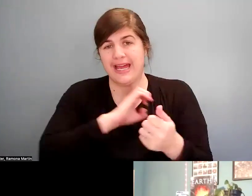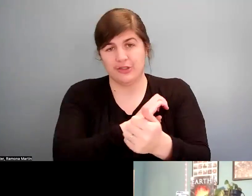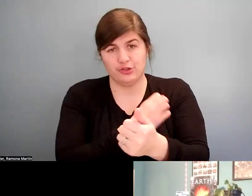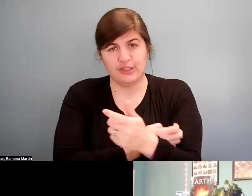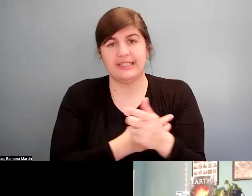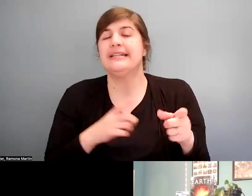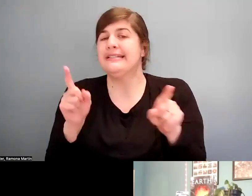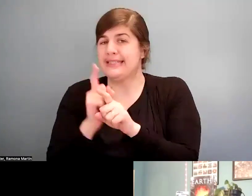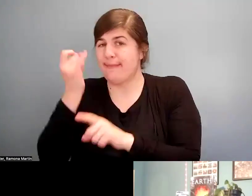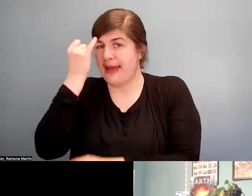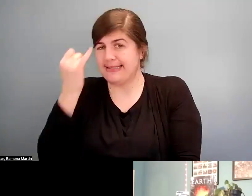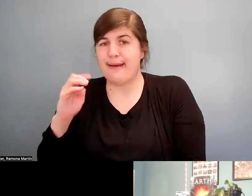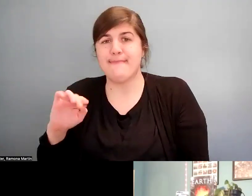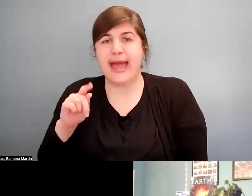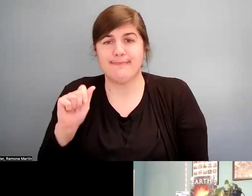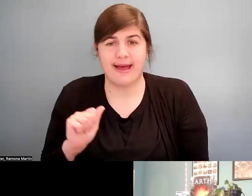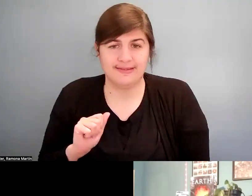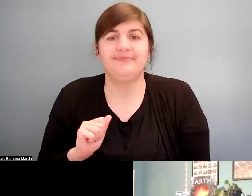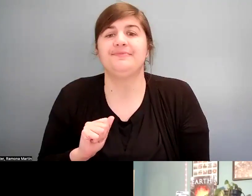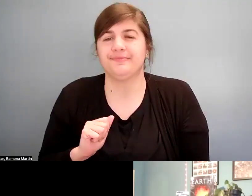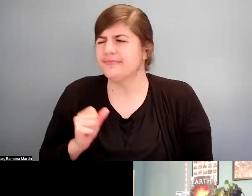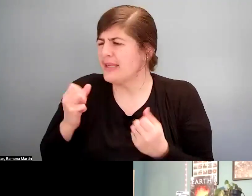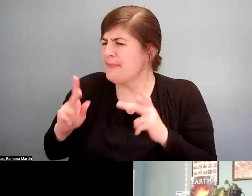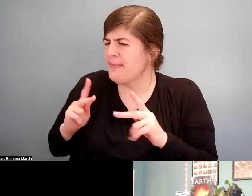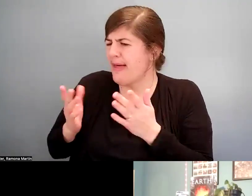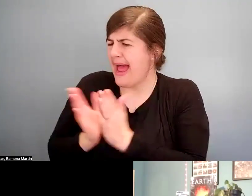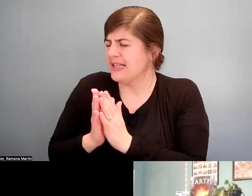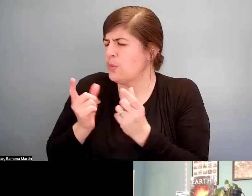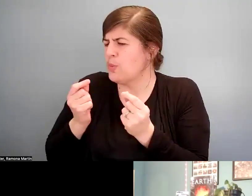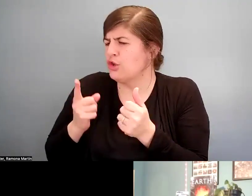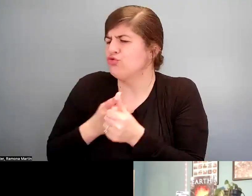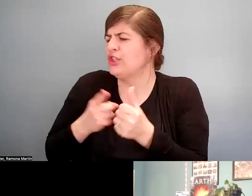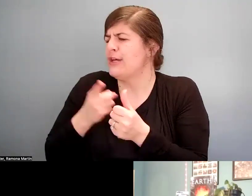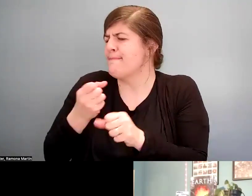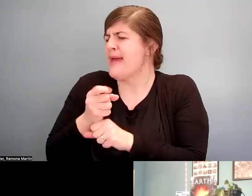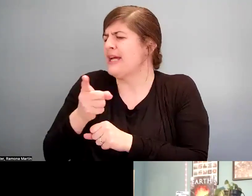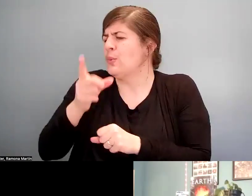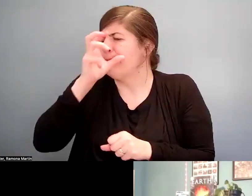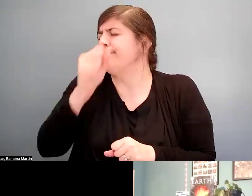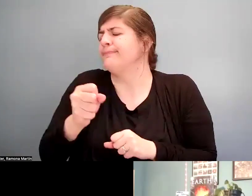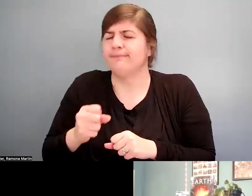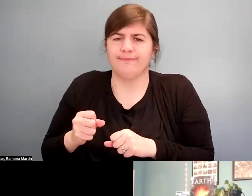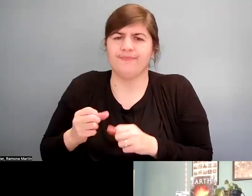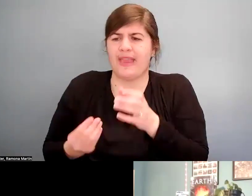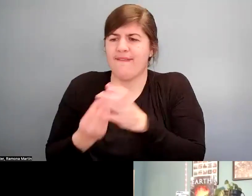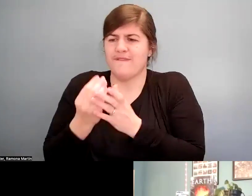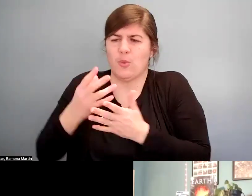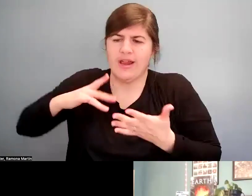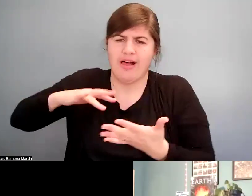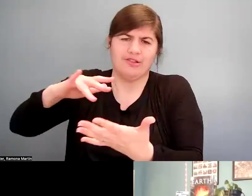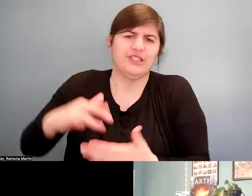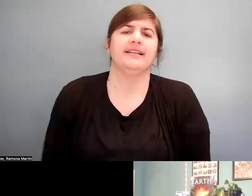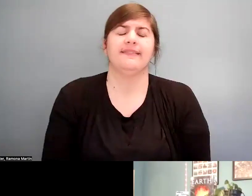magma. Cool. Many people have asked, what originally got you interested in volcanology?